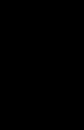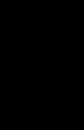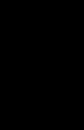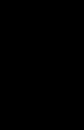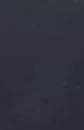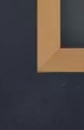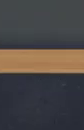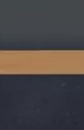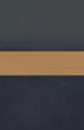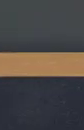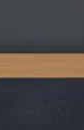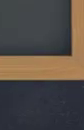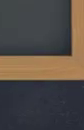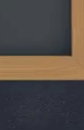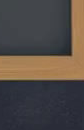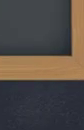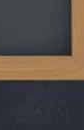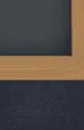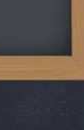educator.